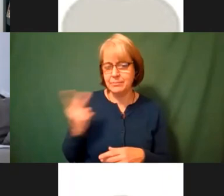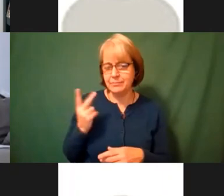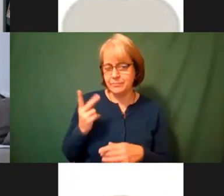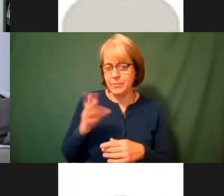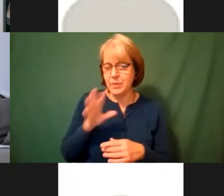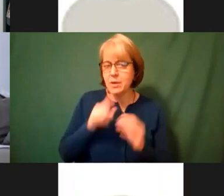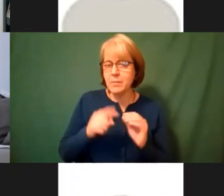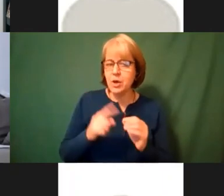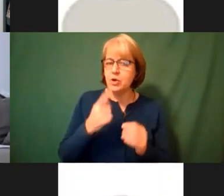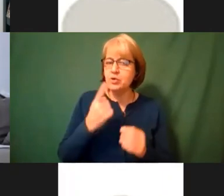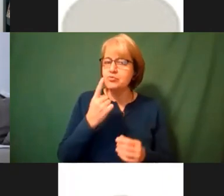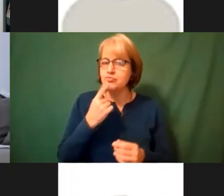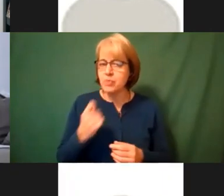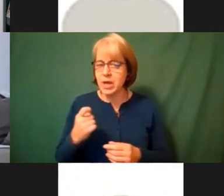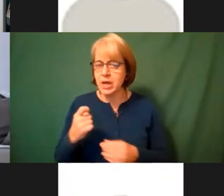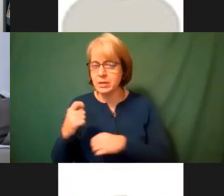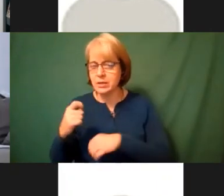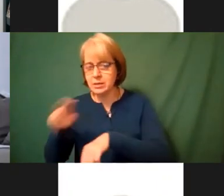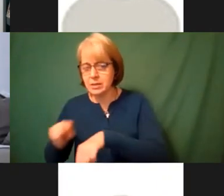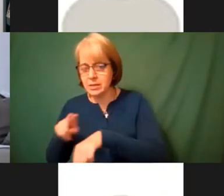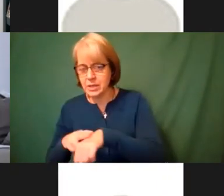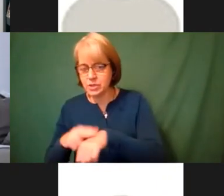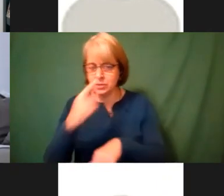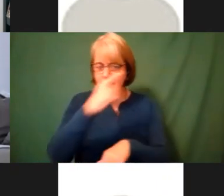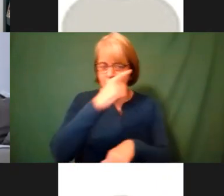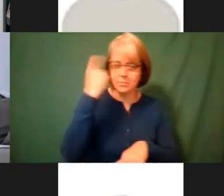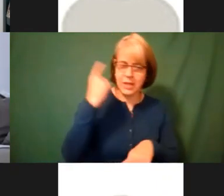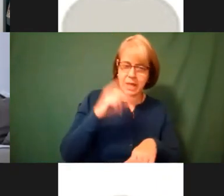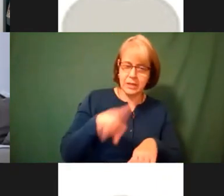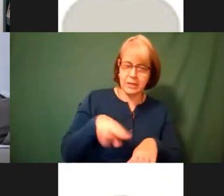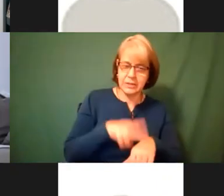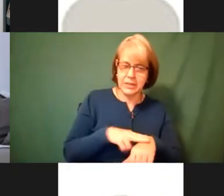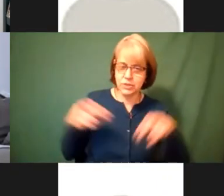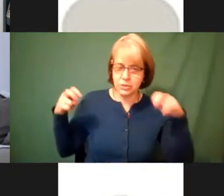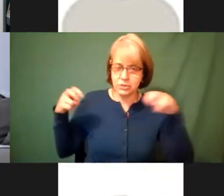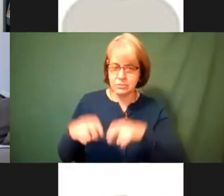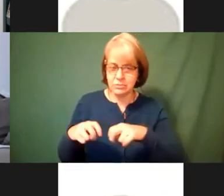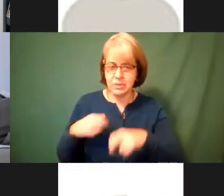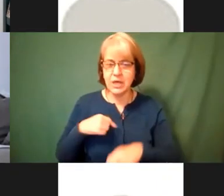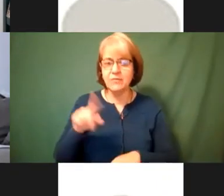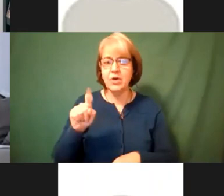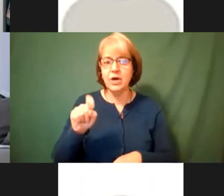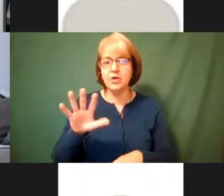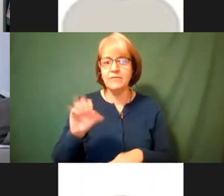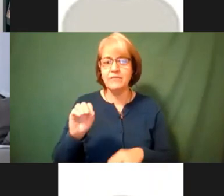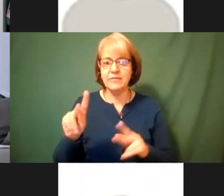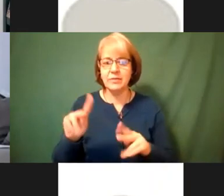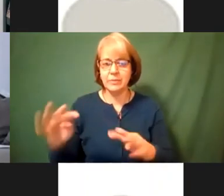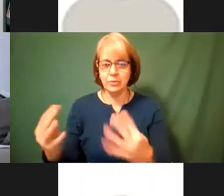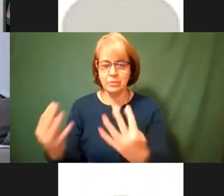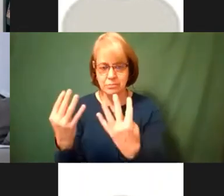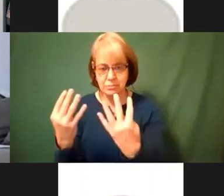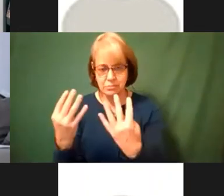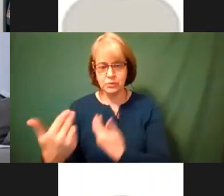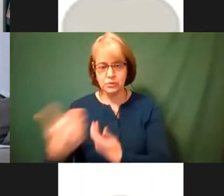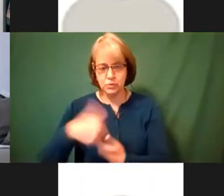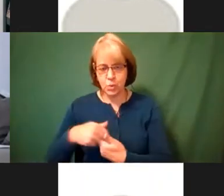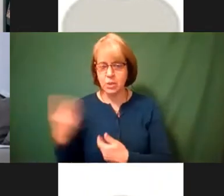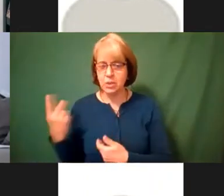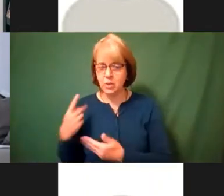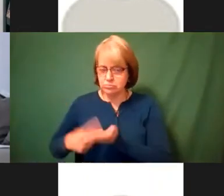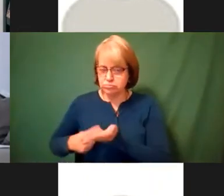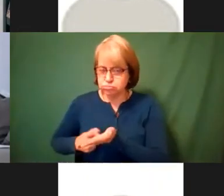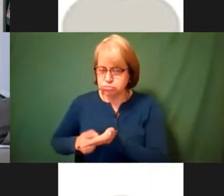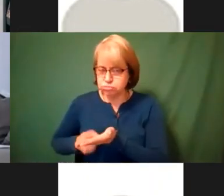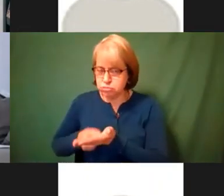this conversation. And it got real. And there were 150 people watching as we just got deep and real about the challenges. And one of